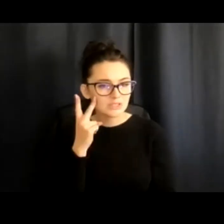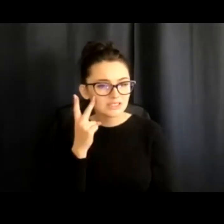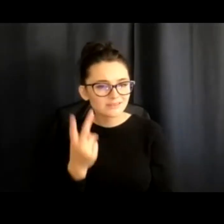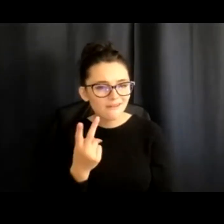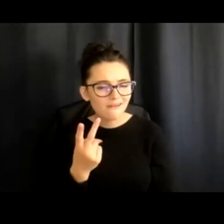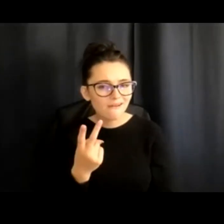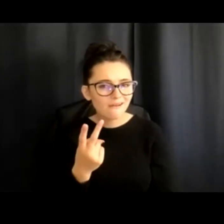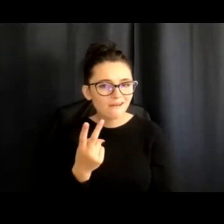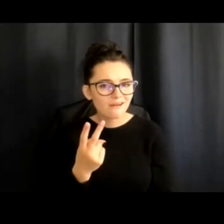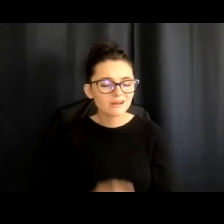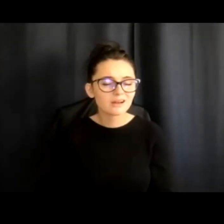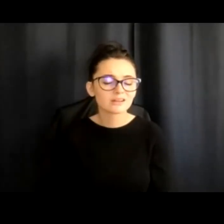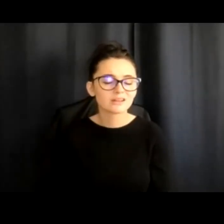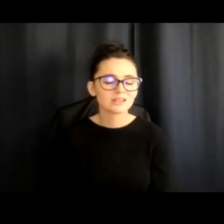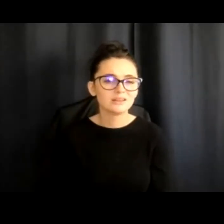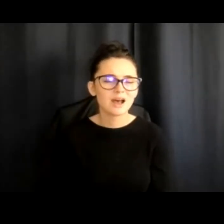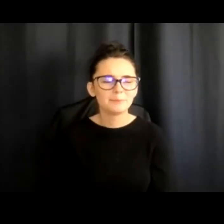one of those